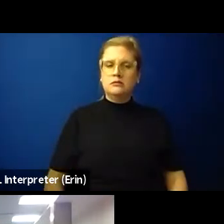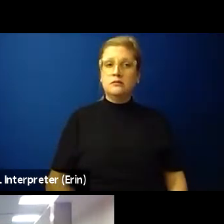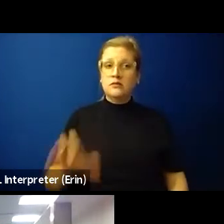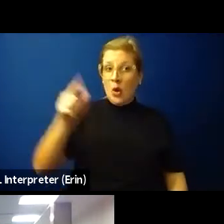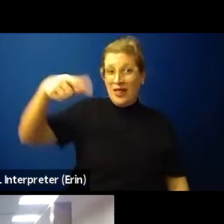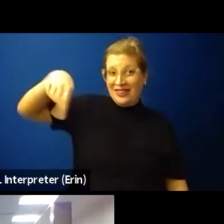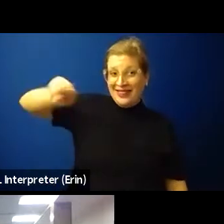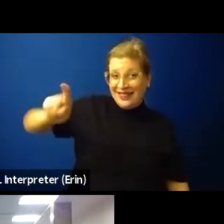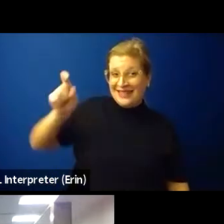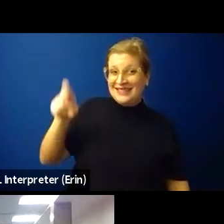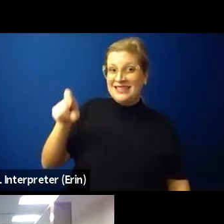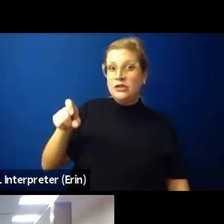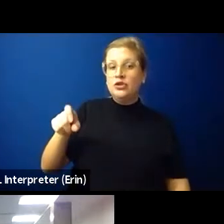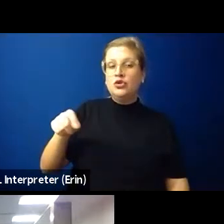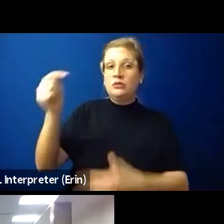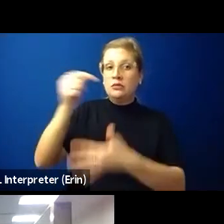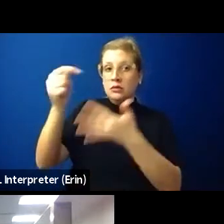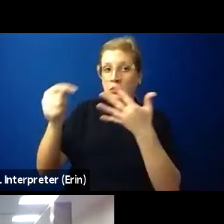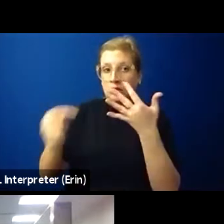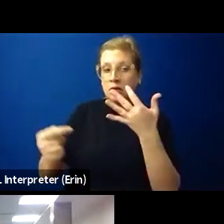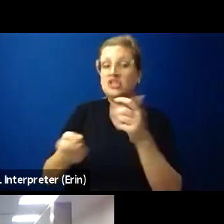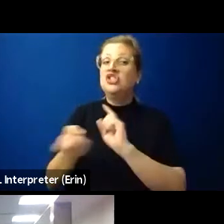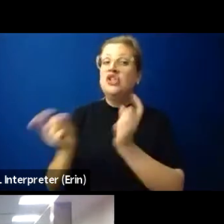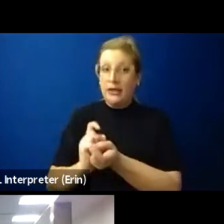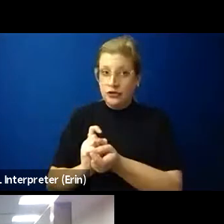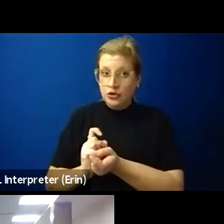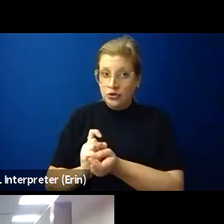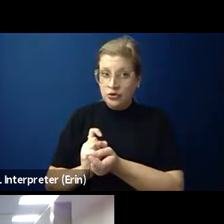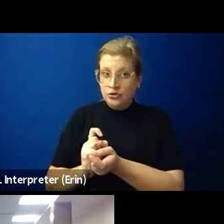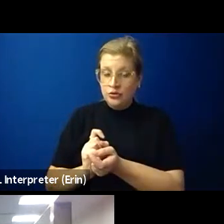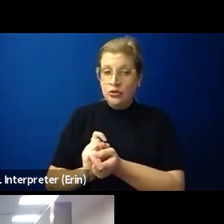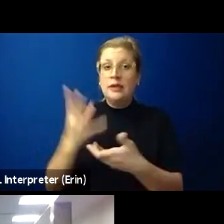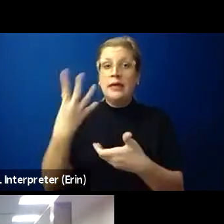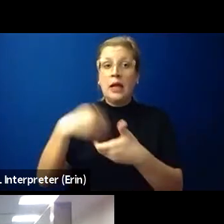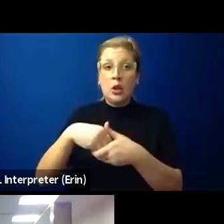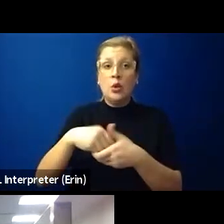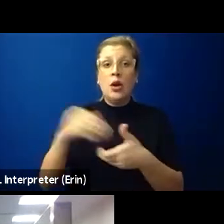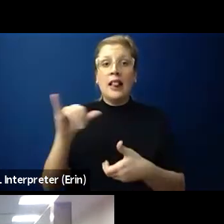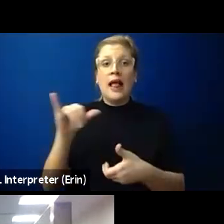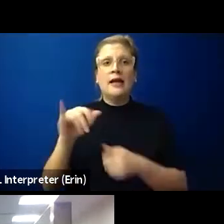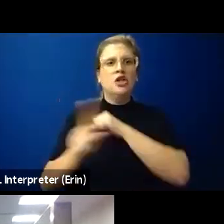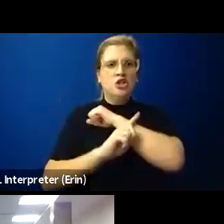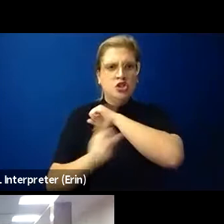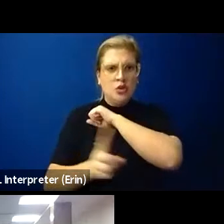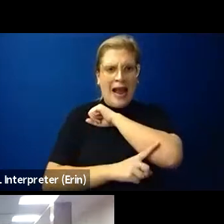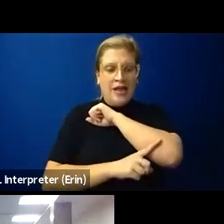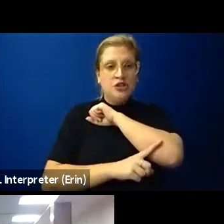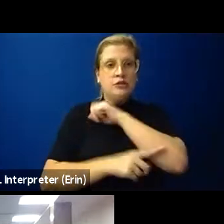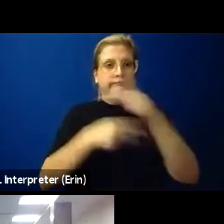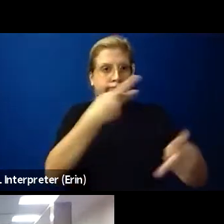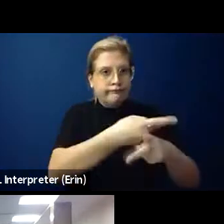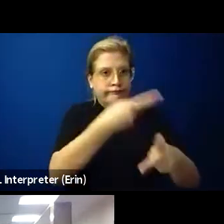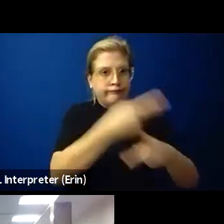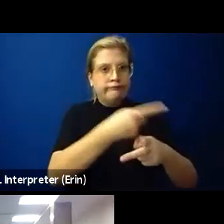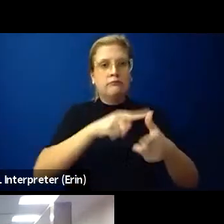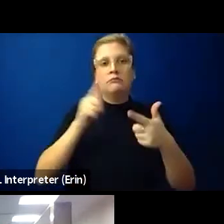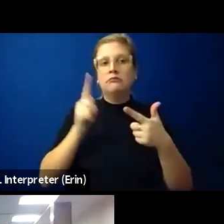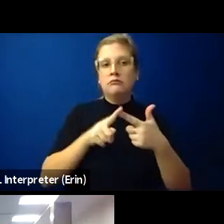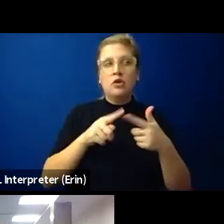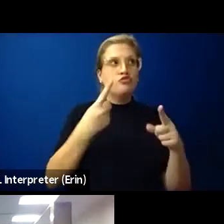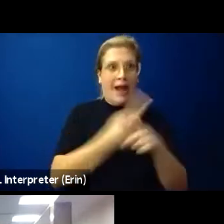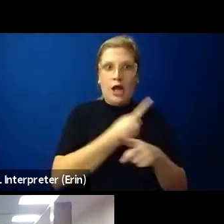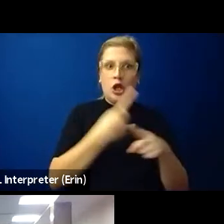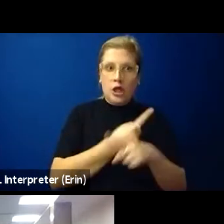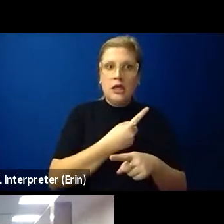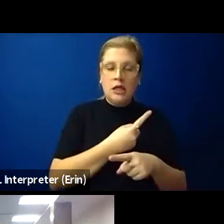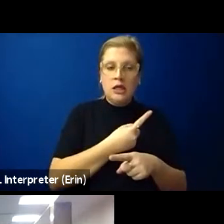need to make the following changes, including things like picking up trash on a regular